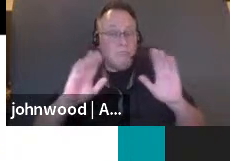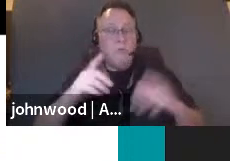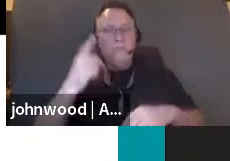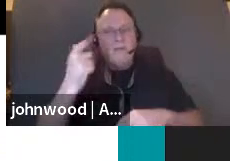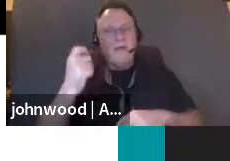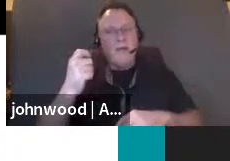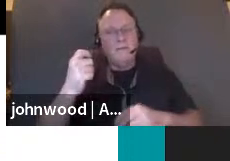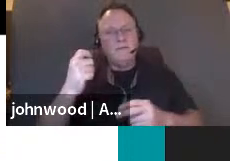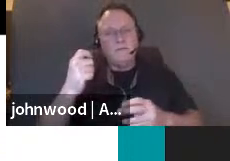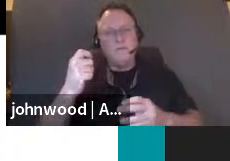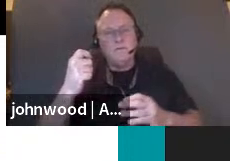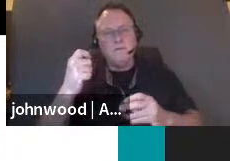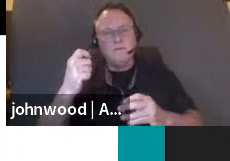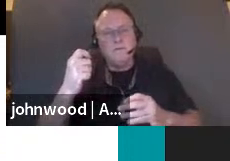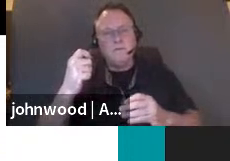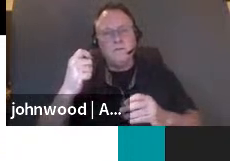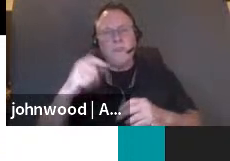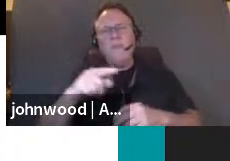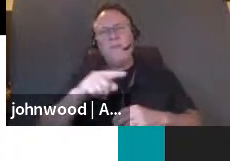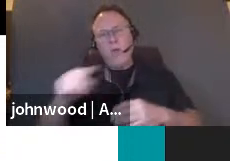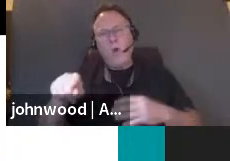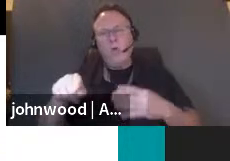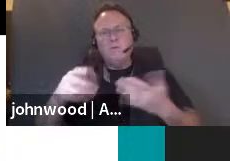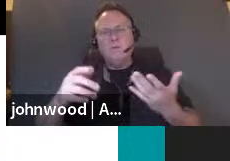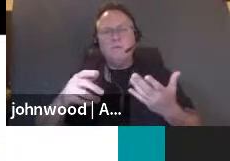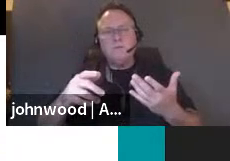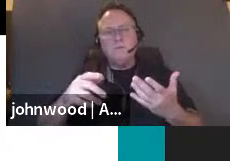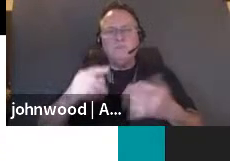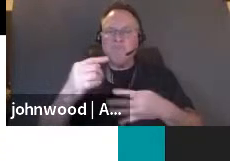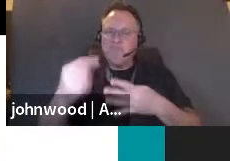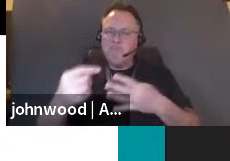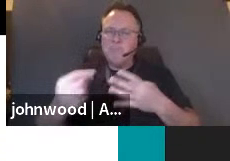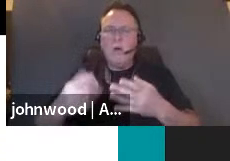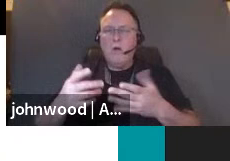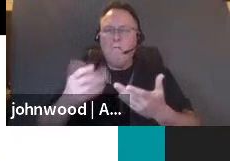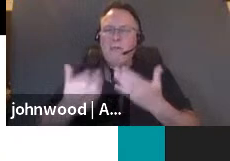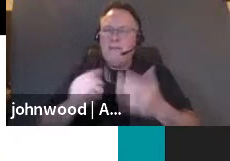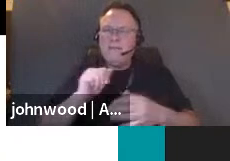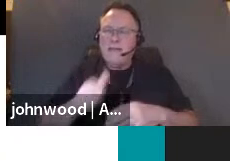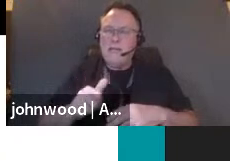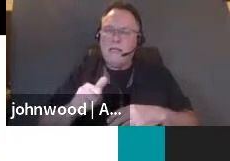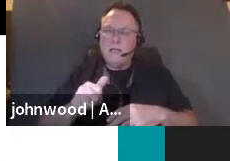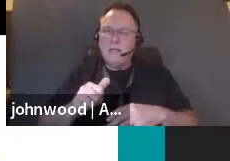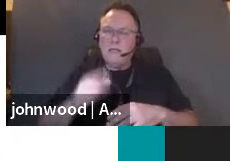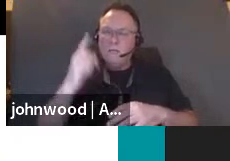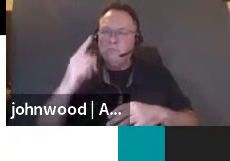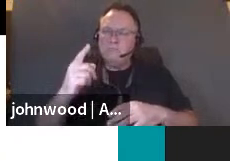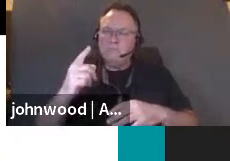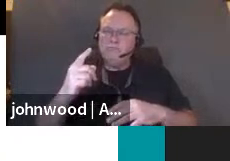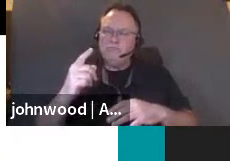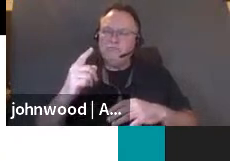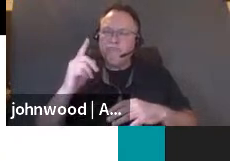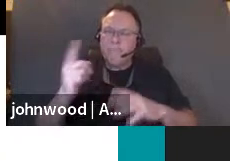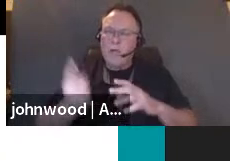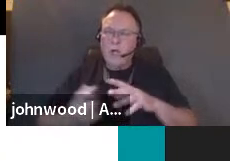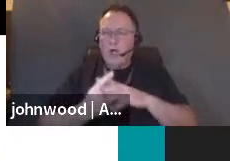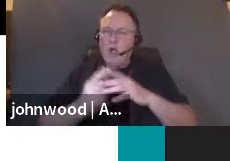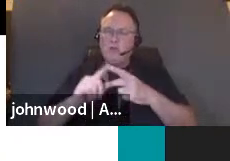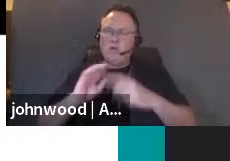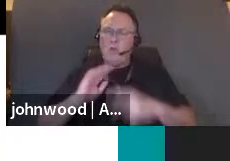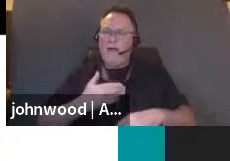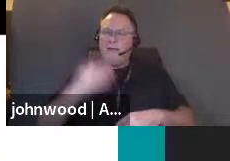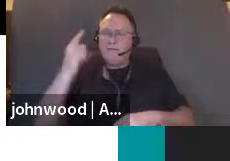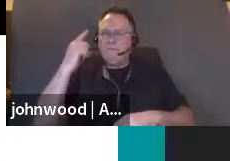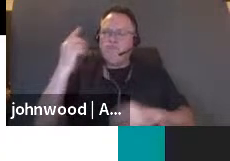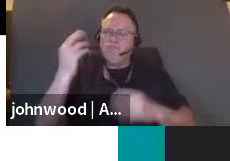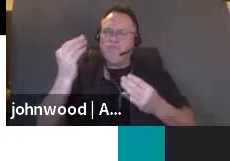because those aspects may not occur to us until we hear them from you. So I say that